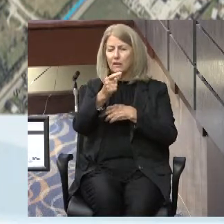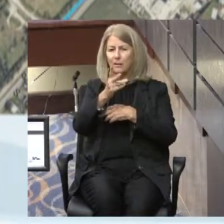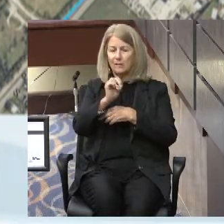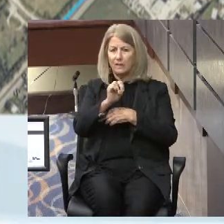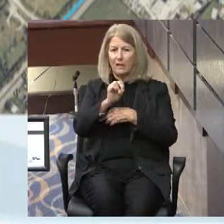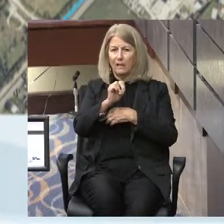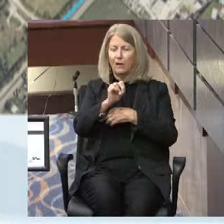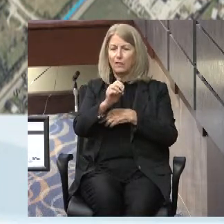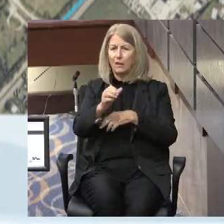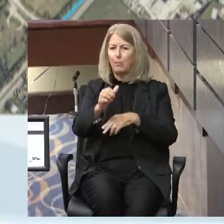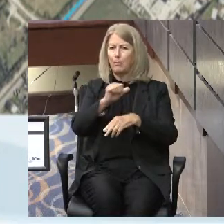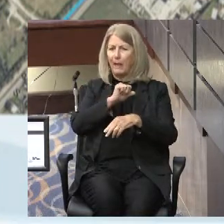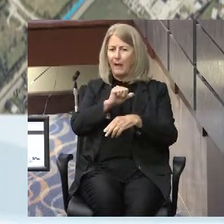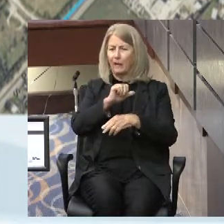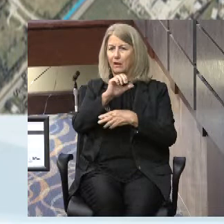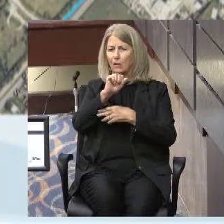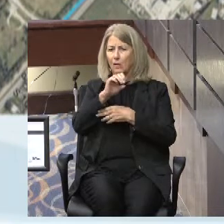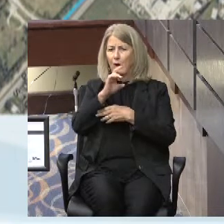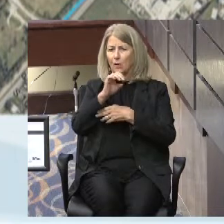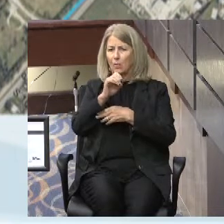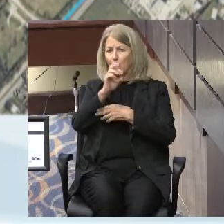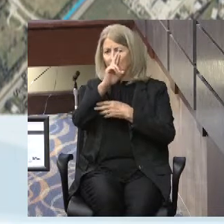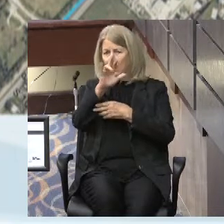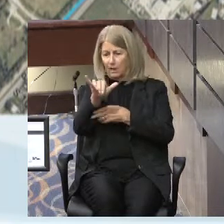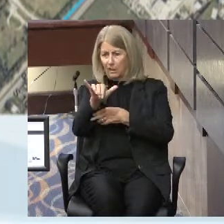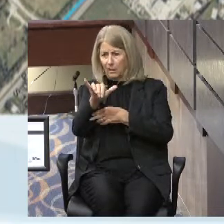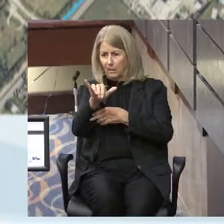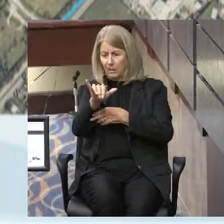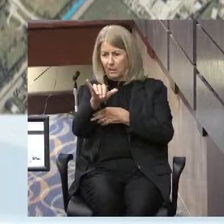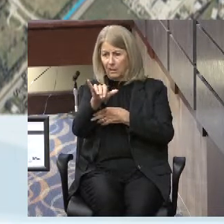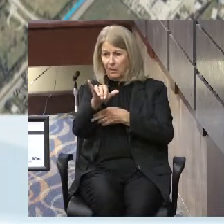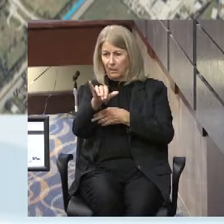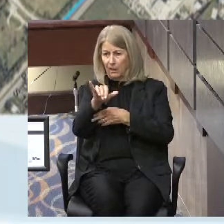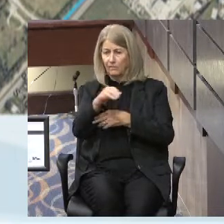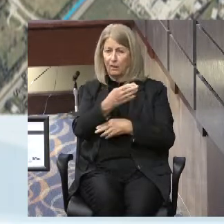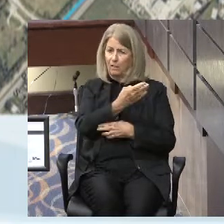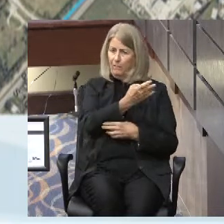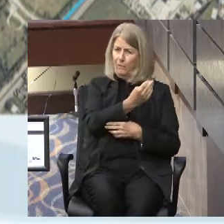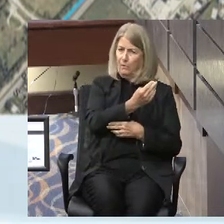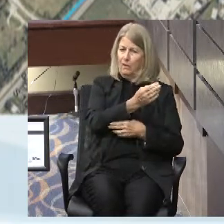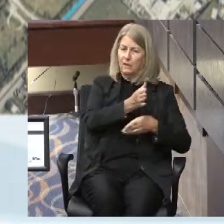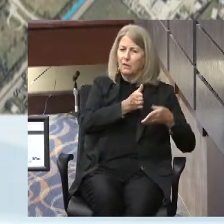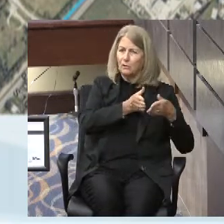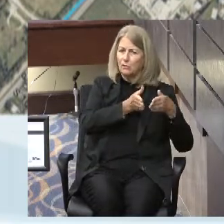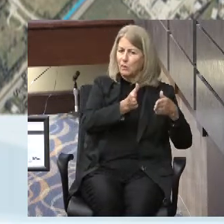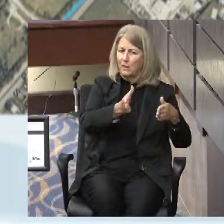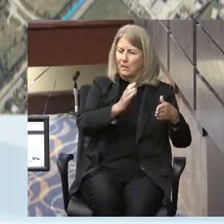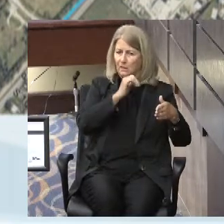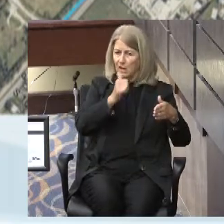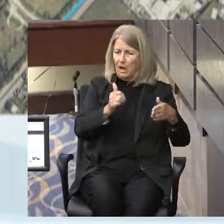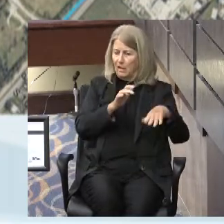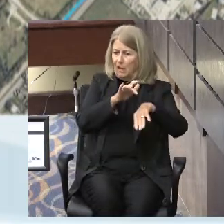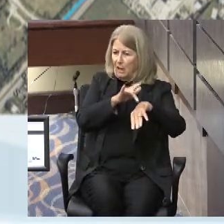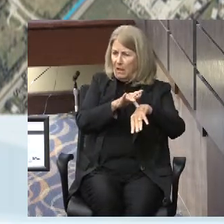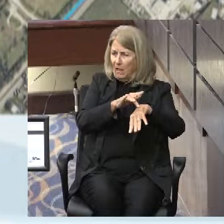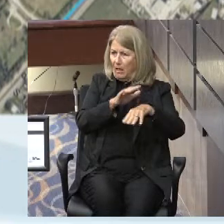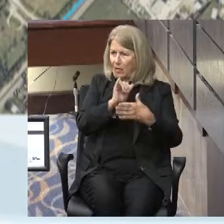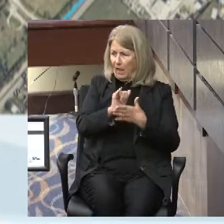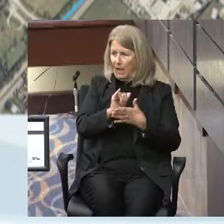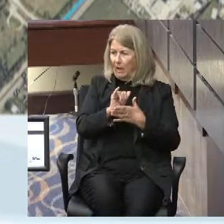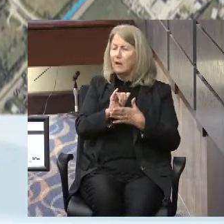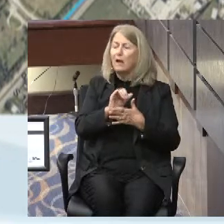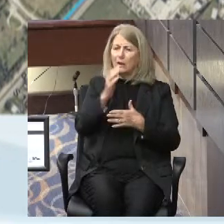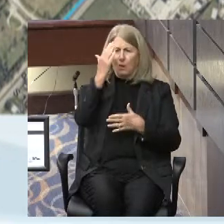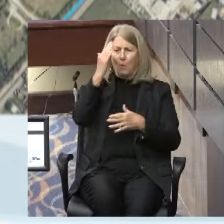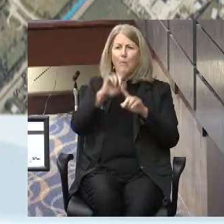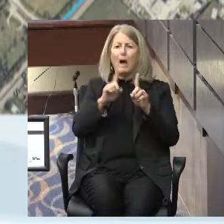But I'm talking, I guess I'm not making myself clear. So I yeah, don't know. 14th Street is not adjacent to this. It I runs- know, but I'm talking about the yellow